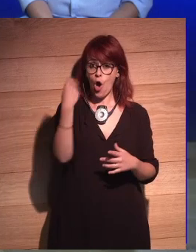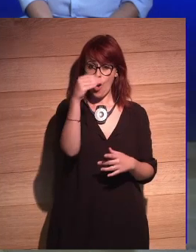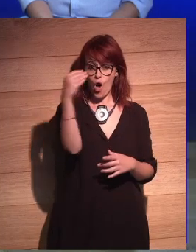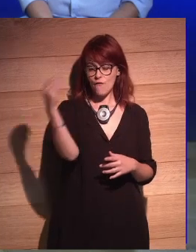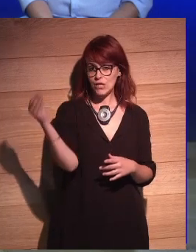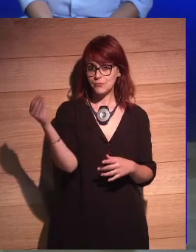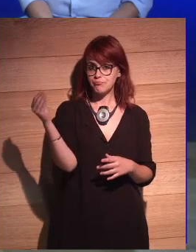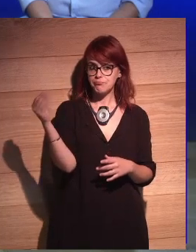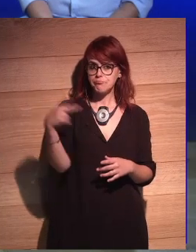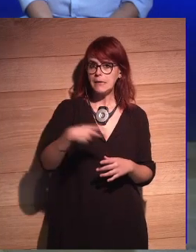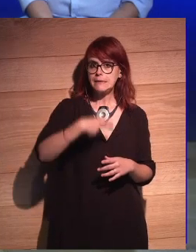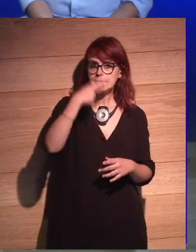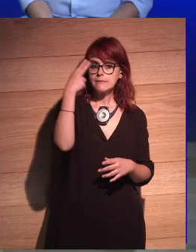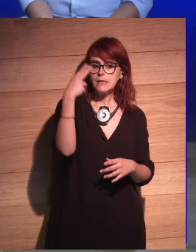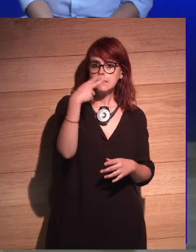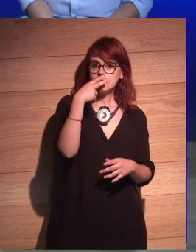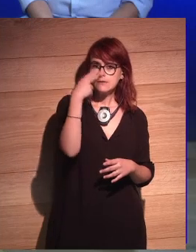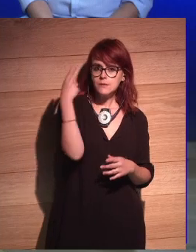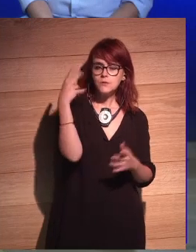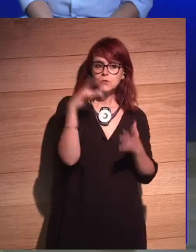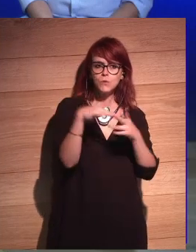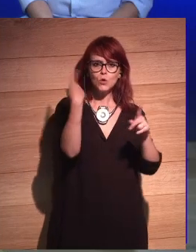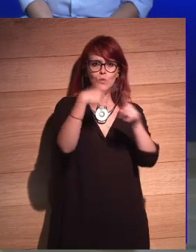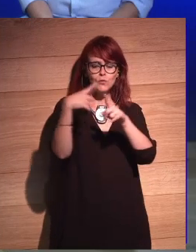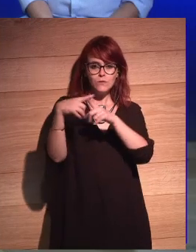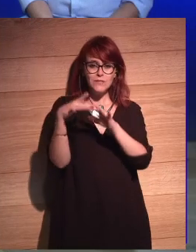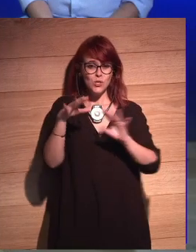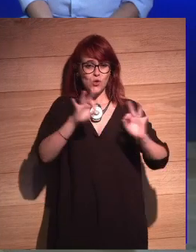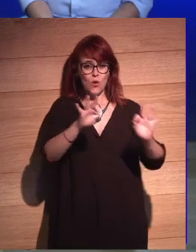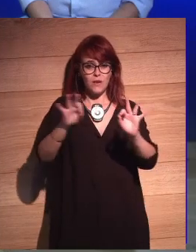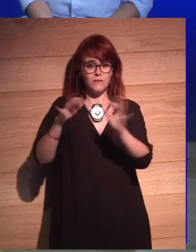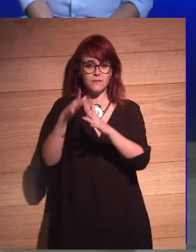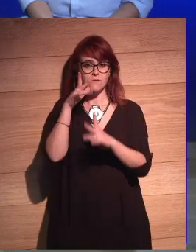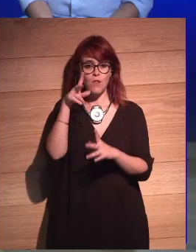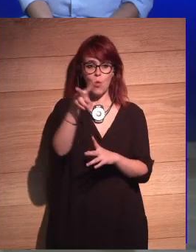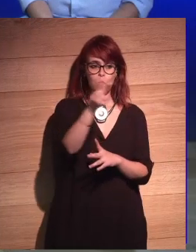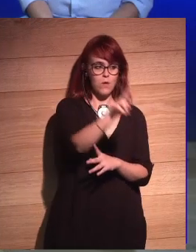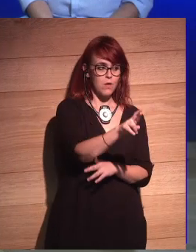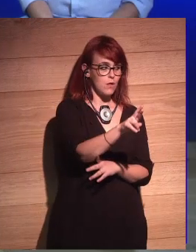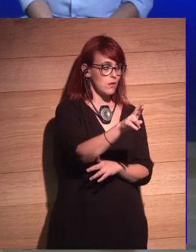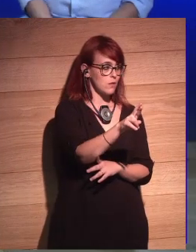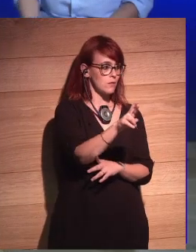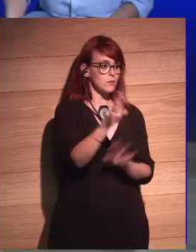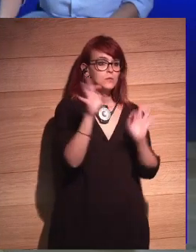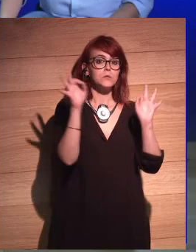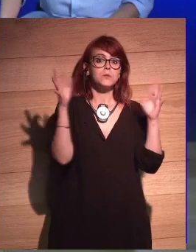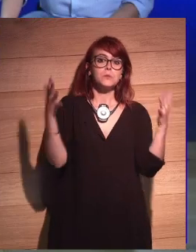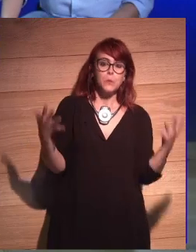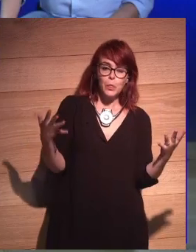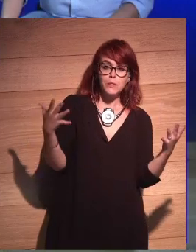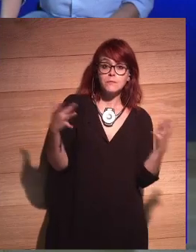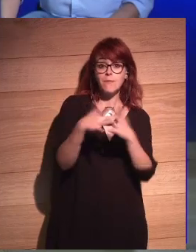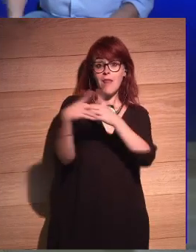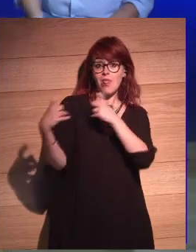a certain type of thing in VR, and maybe that's not catered for right now. And it may also be the same for